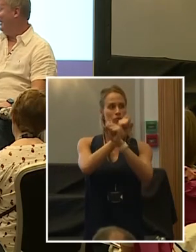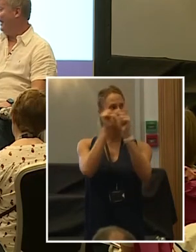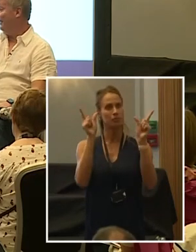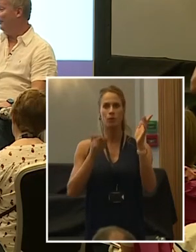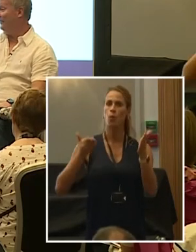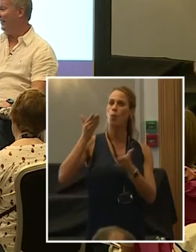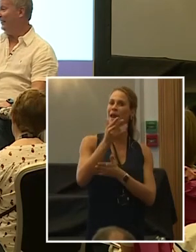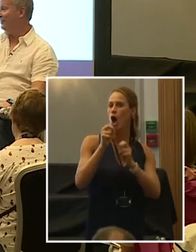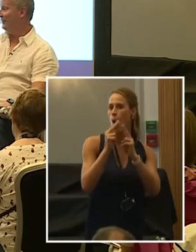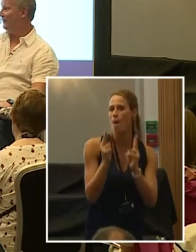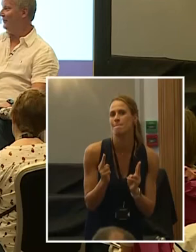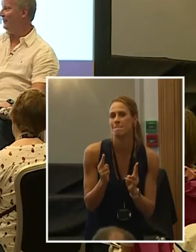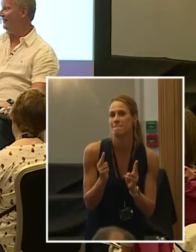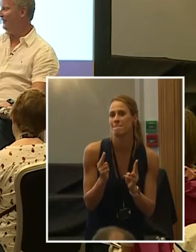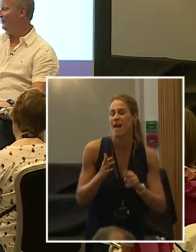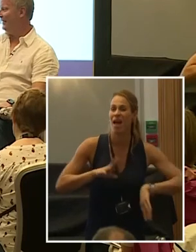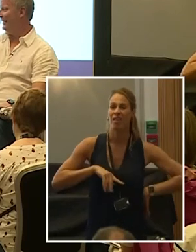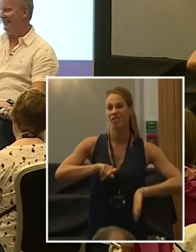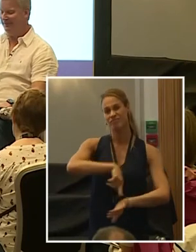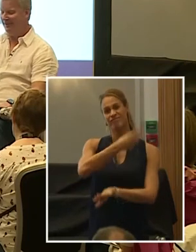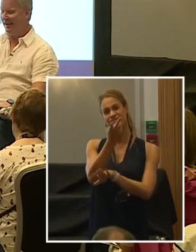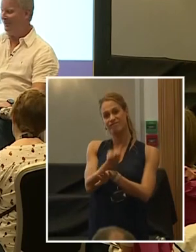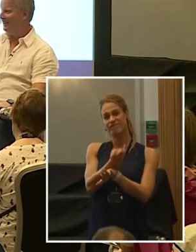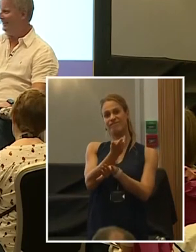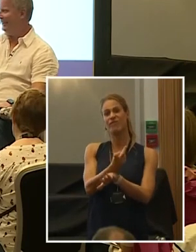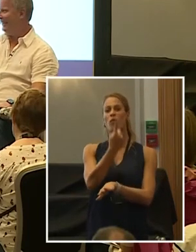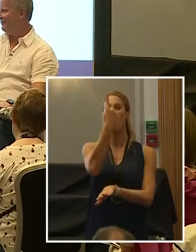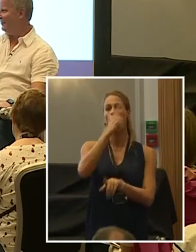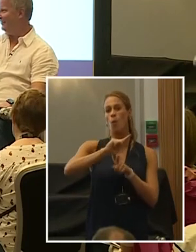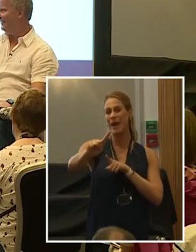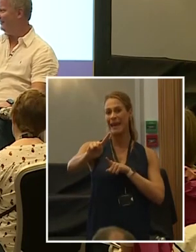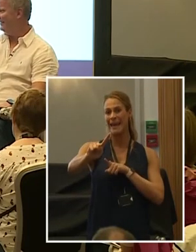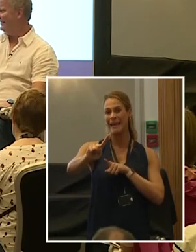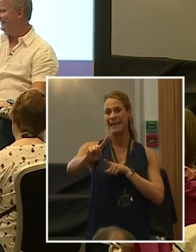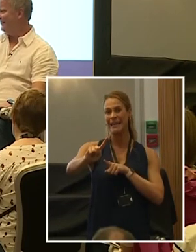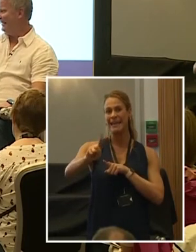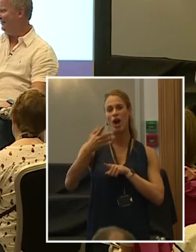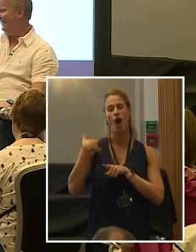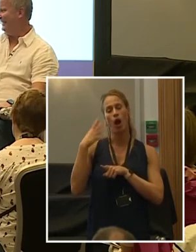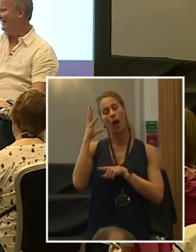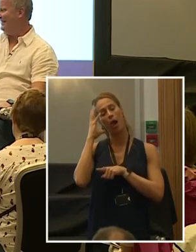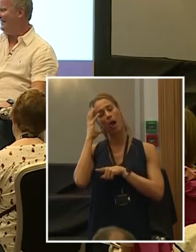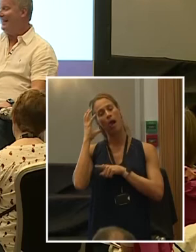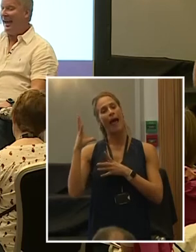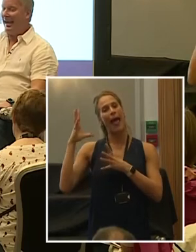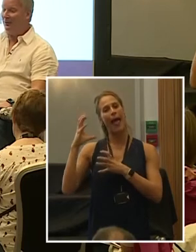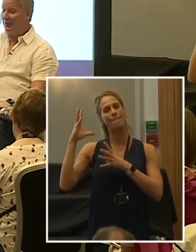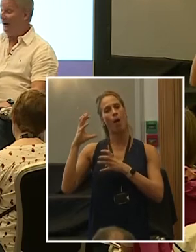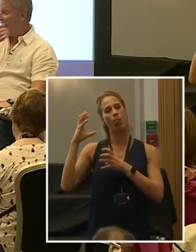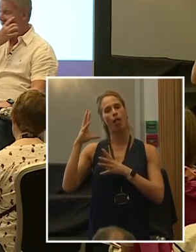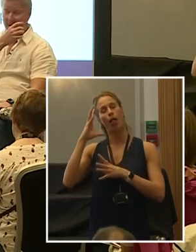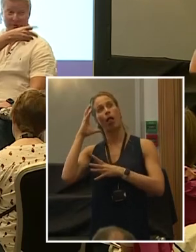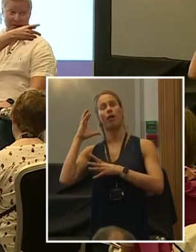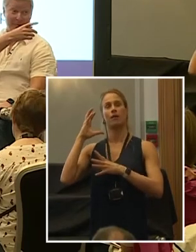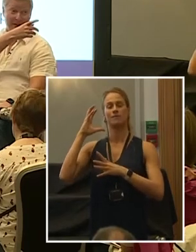and I kind of had a week of lying on my front while the air bubble kind of went away. Was that tough? It was quite